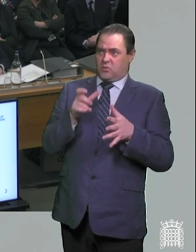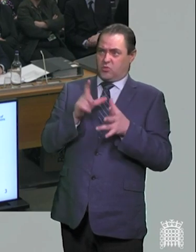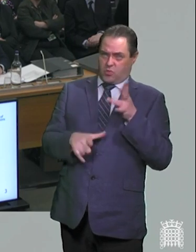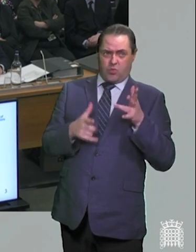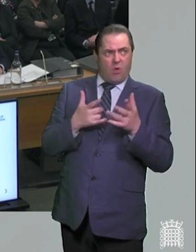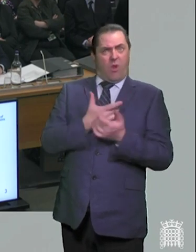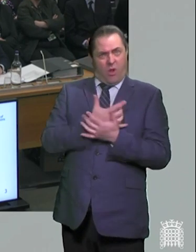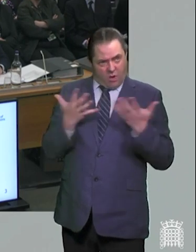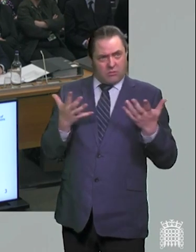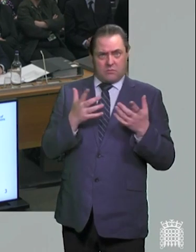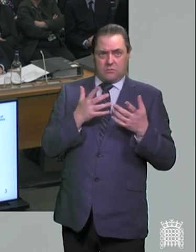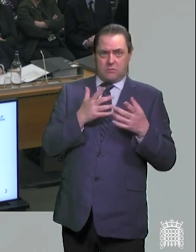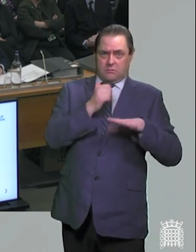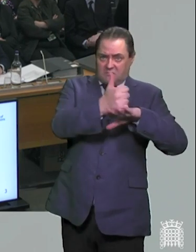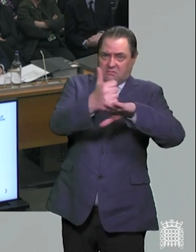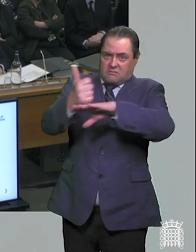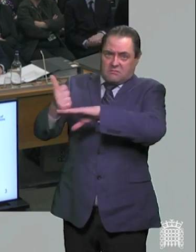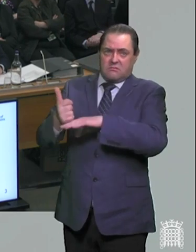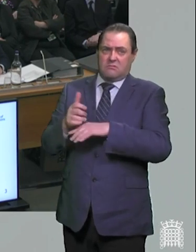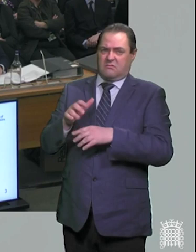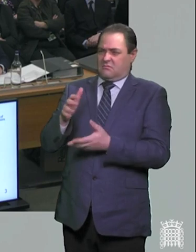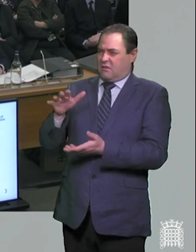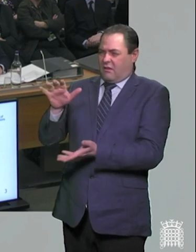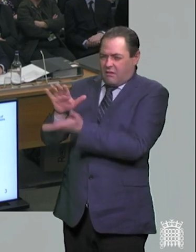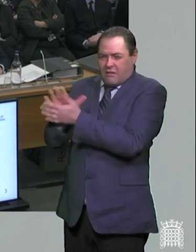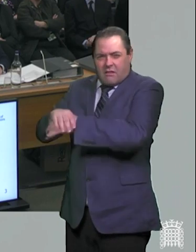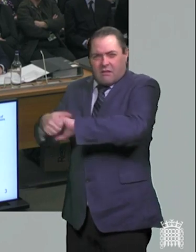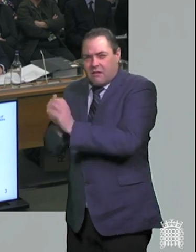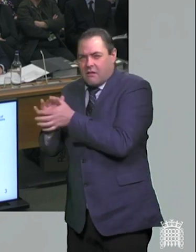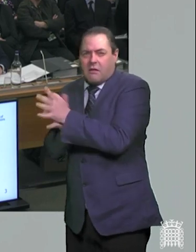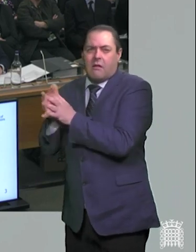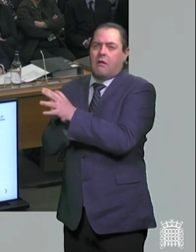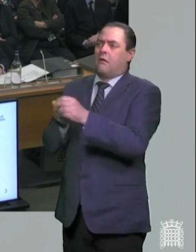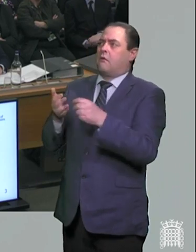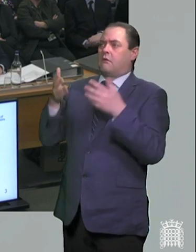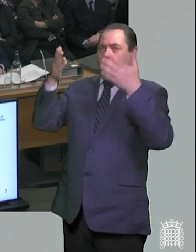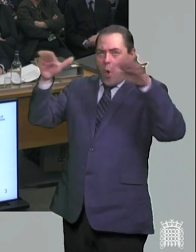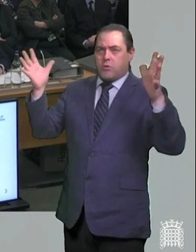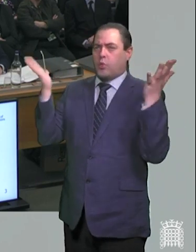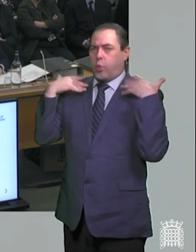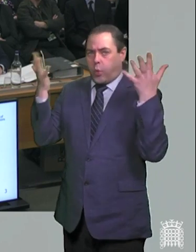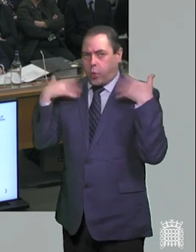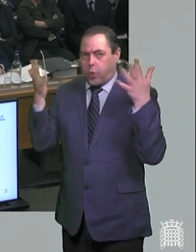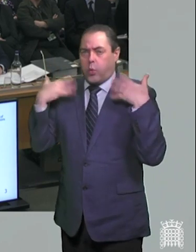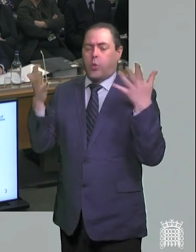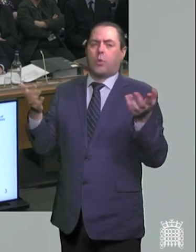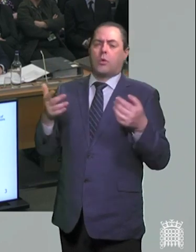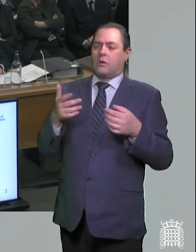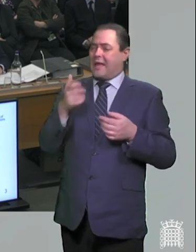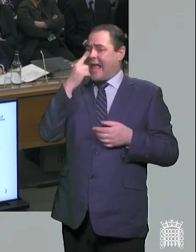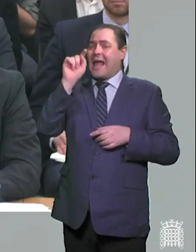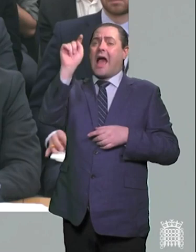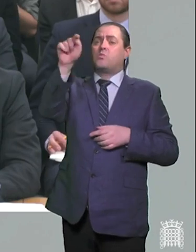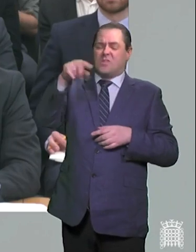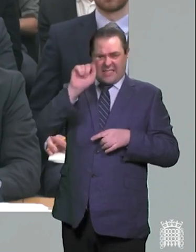within the building. We had sanitizers, we had windows were kept open, we had people working outdoors wherever they could,